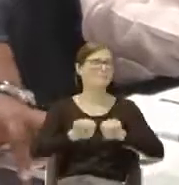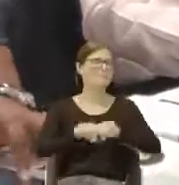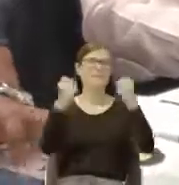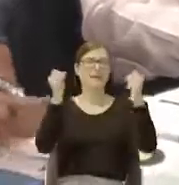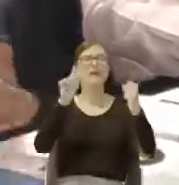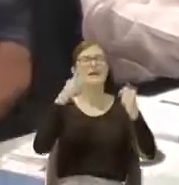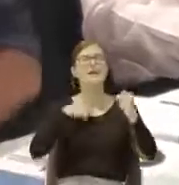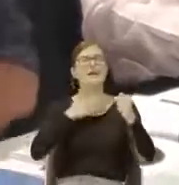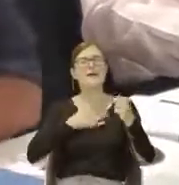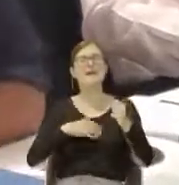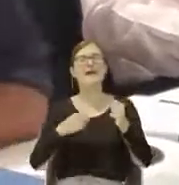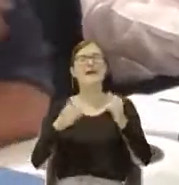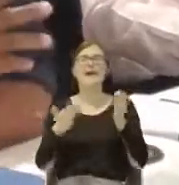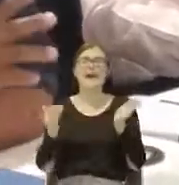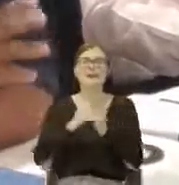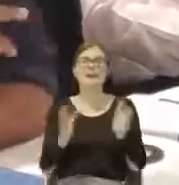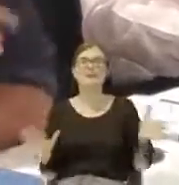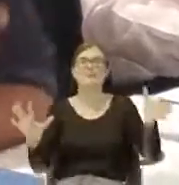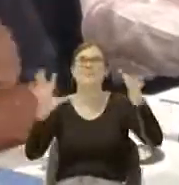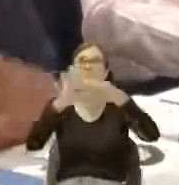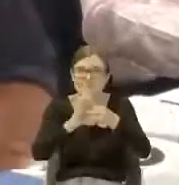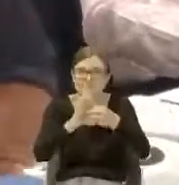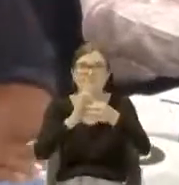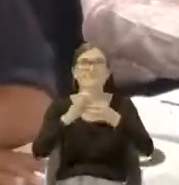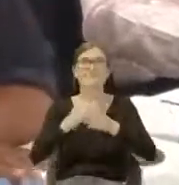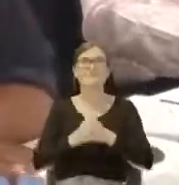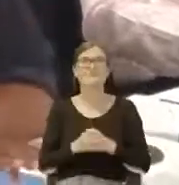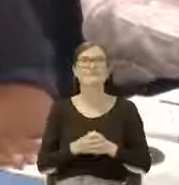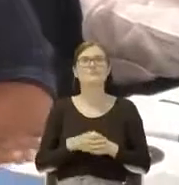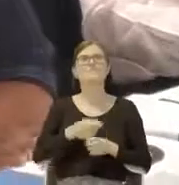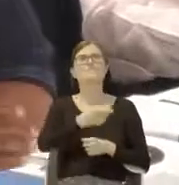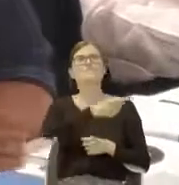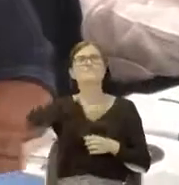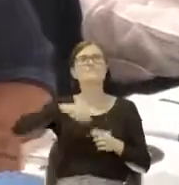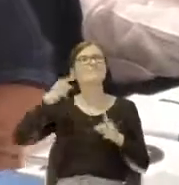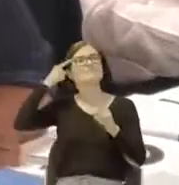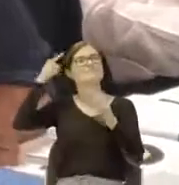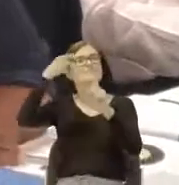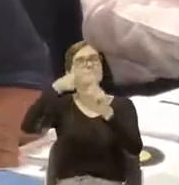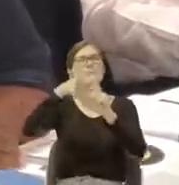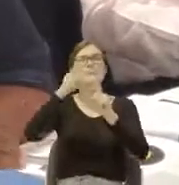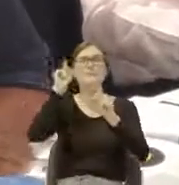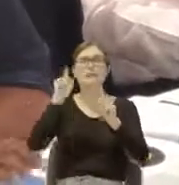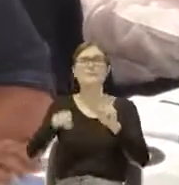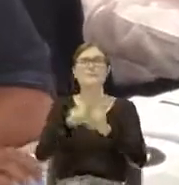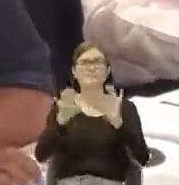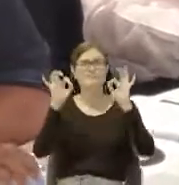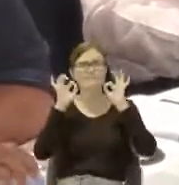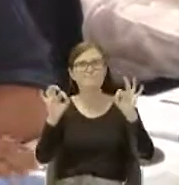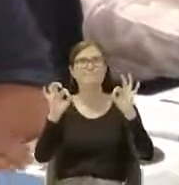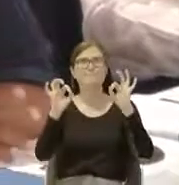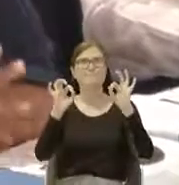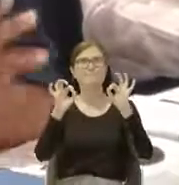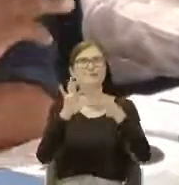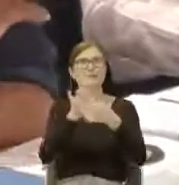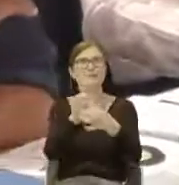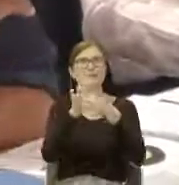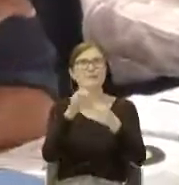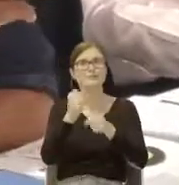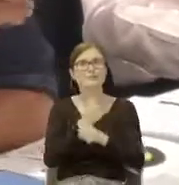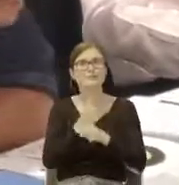are supposed to be. I want to preface our contribution from a different angle,